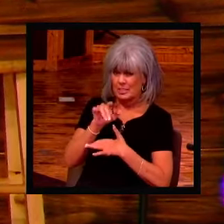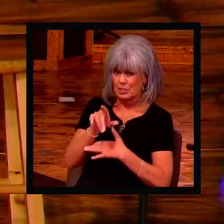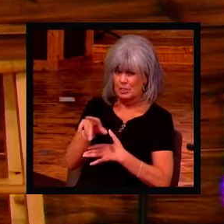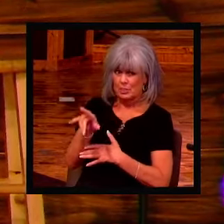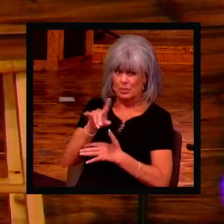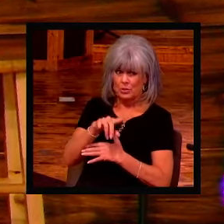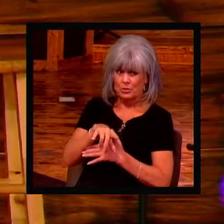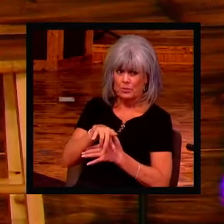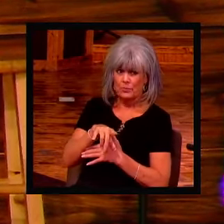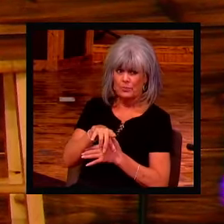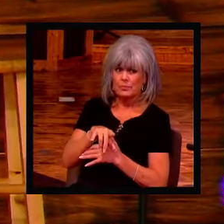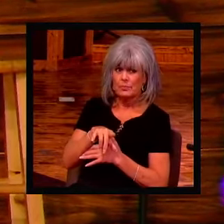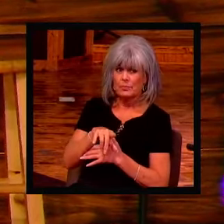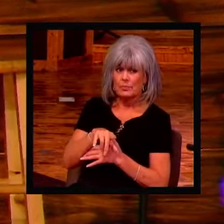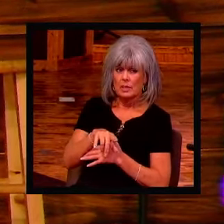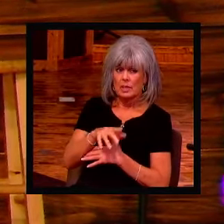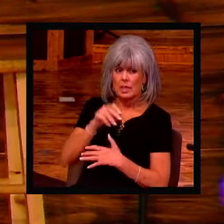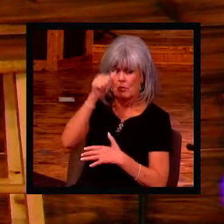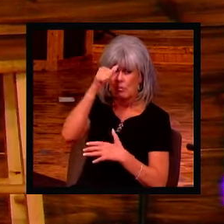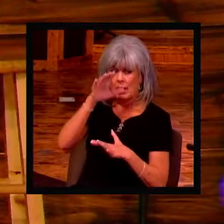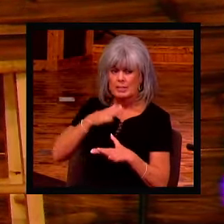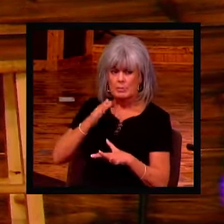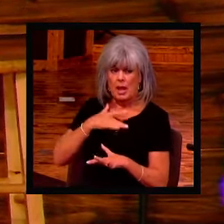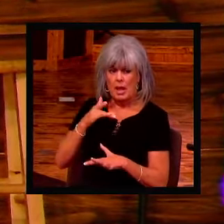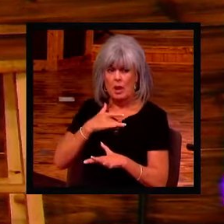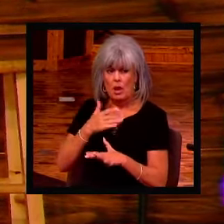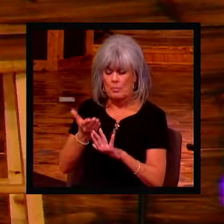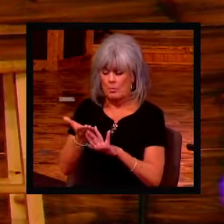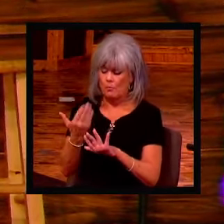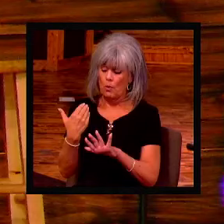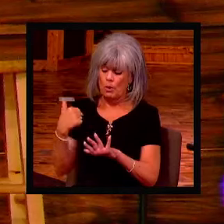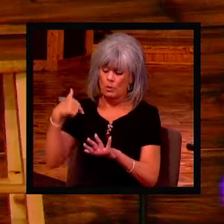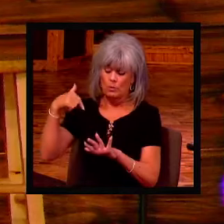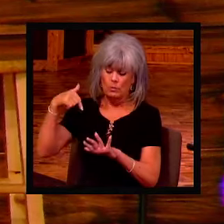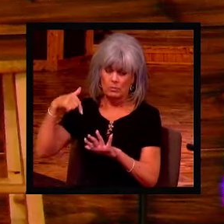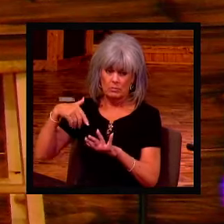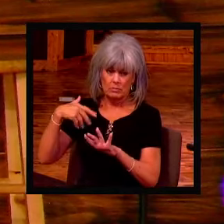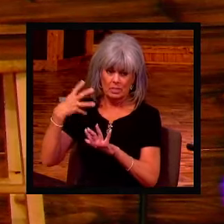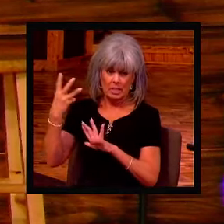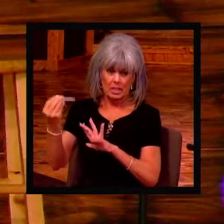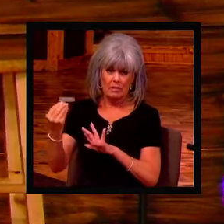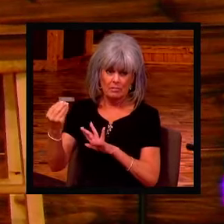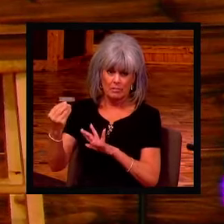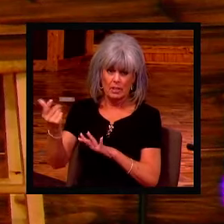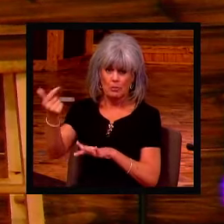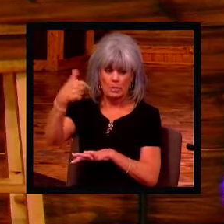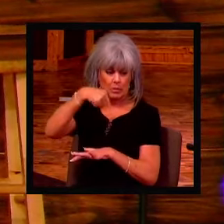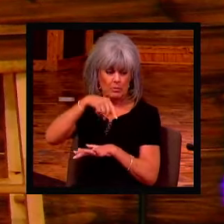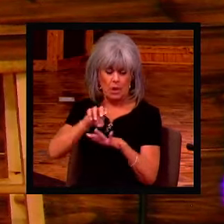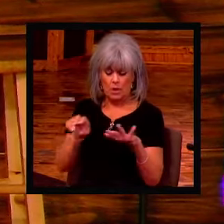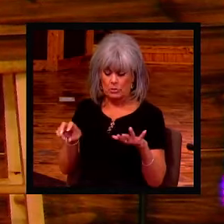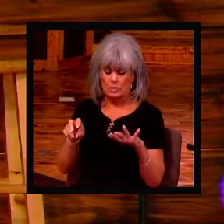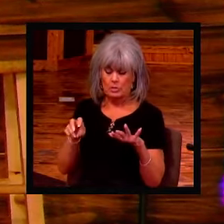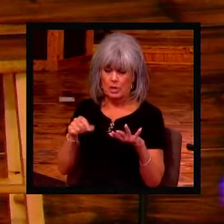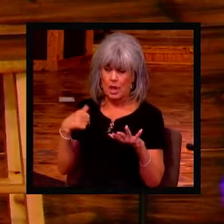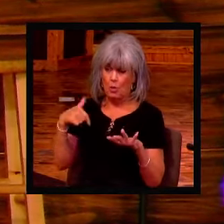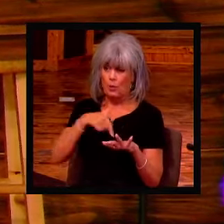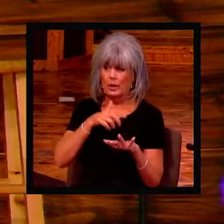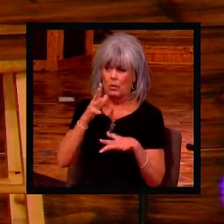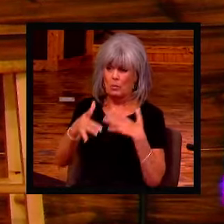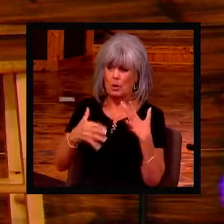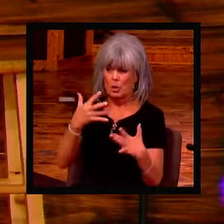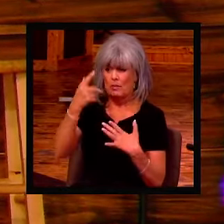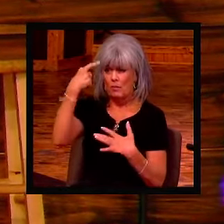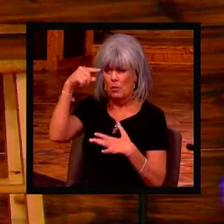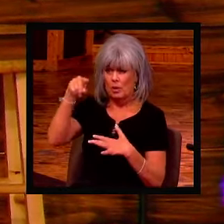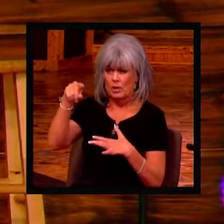stuff, it would bless my heart before you leave. You come drop it here at the altar. We'll burn it for you. Yes. And because we're serious about